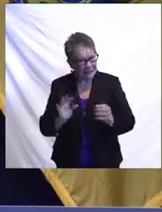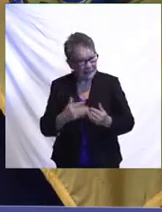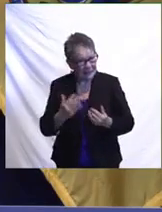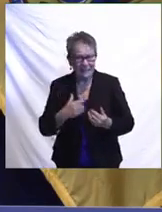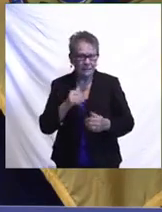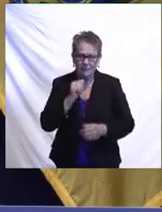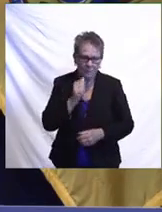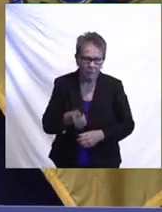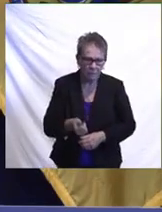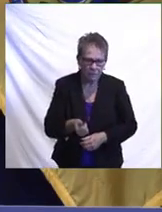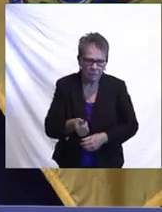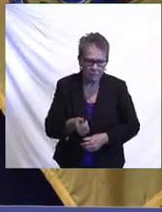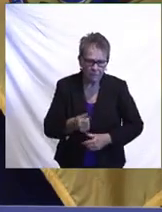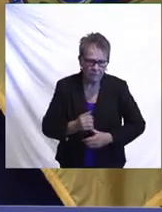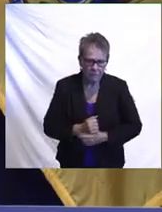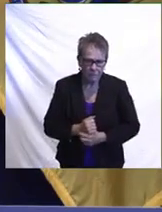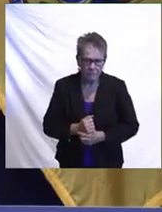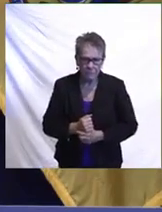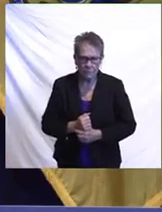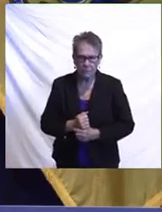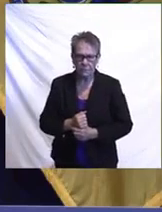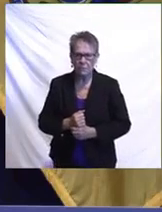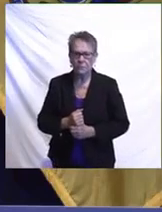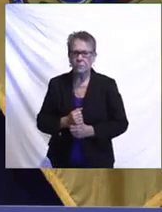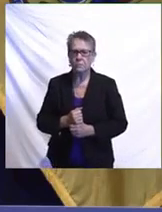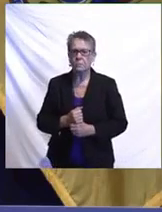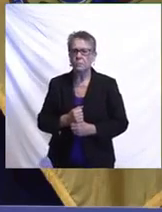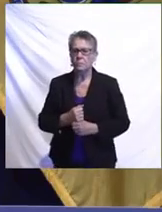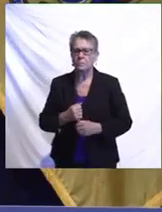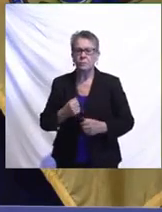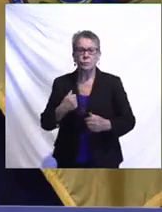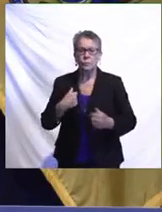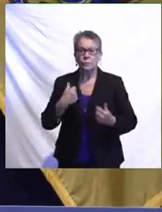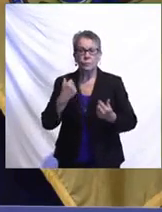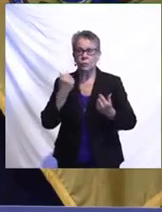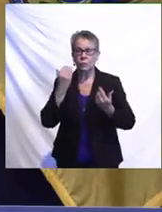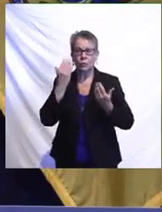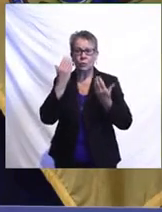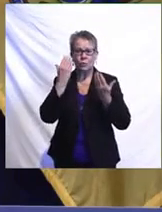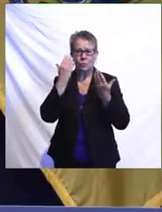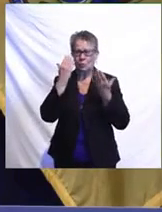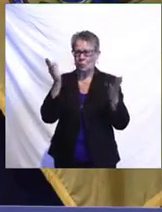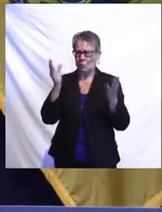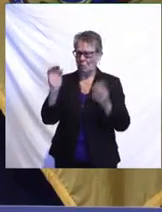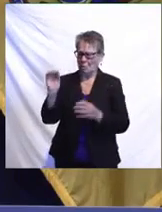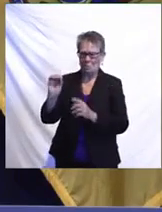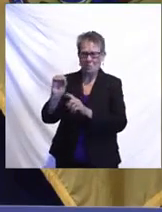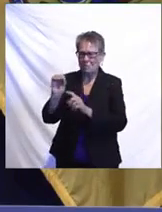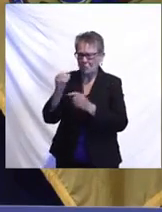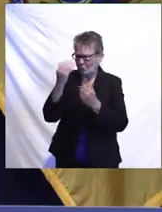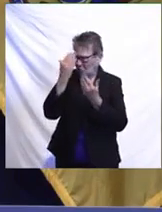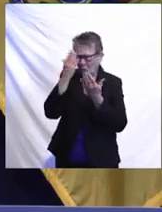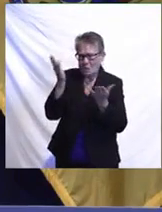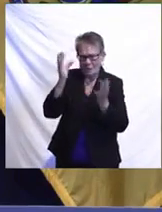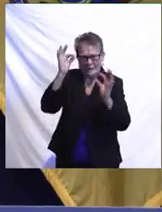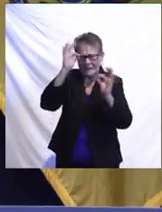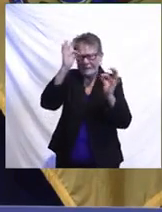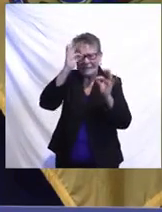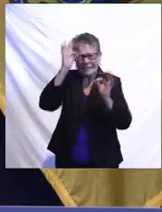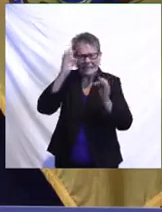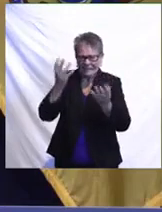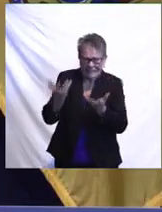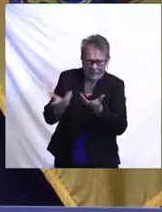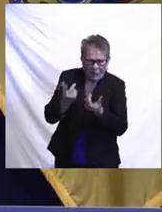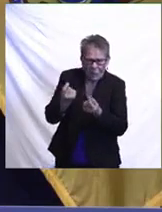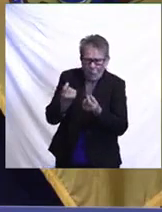its public health and the unknowns, I'm more worried about not taking steps than I am about taking too many steps.